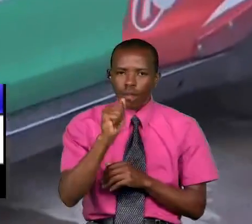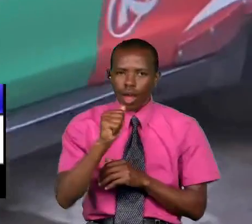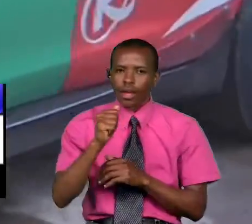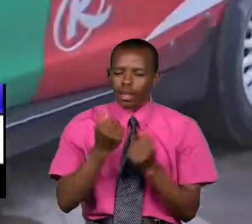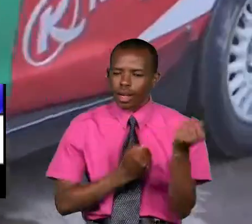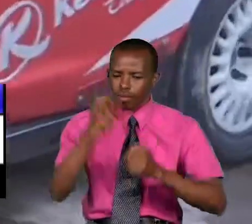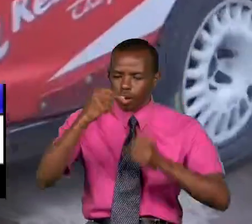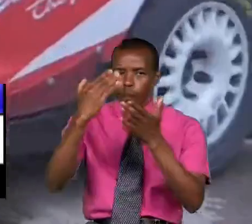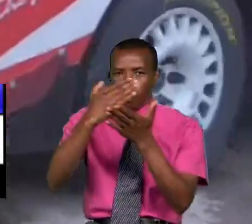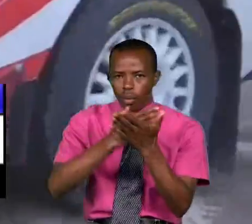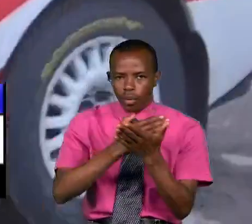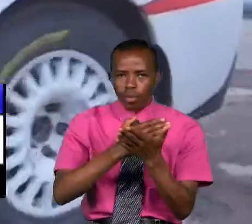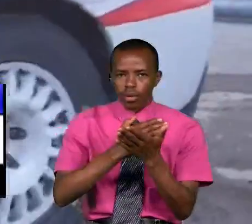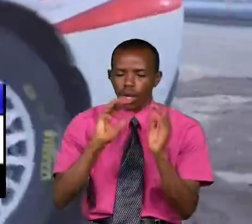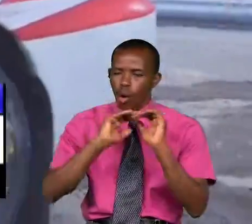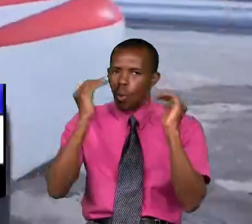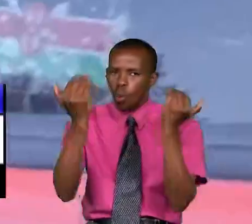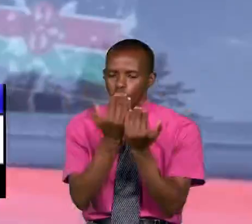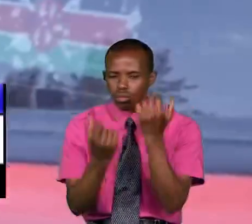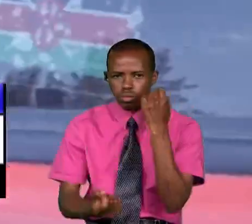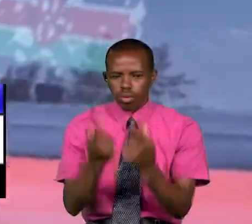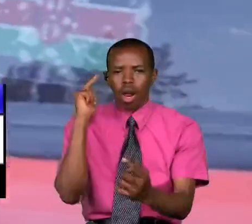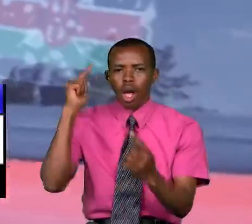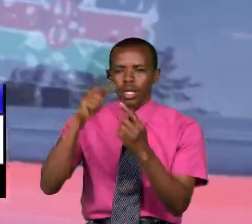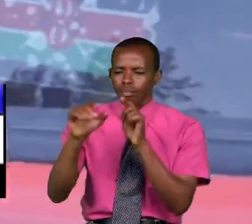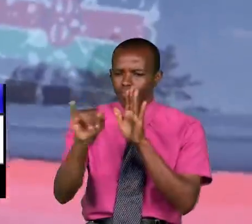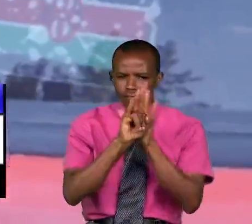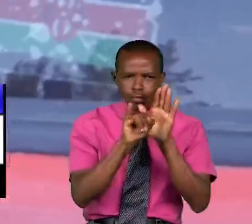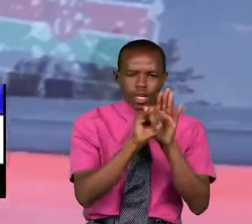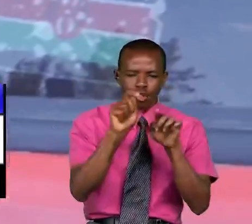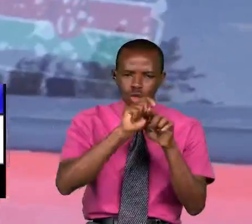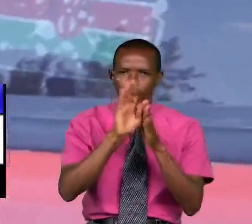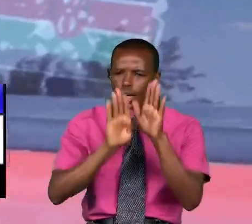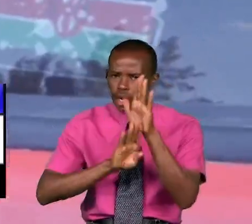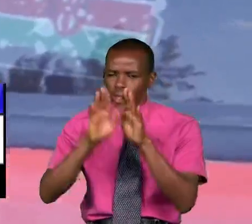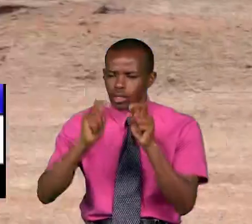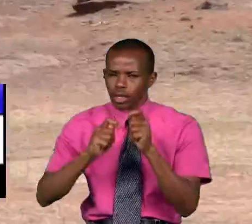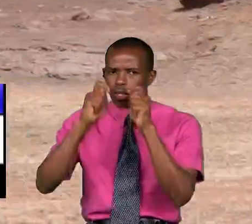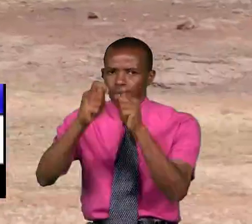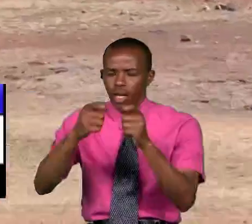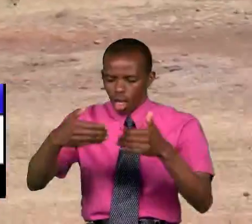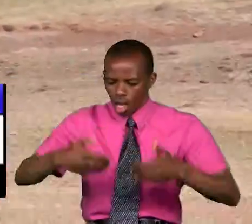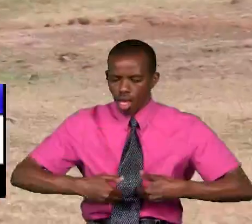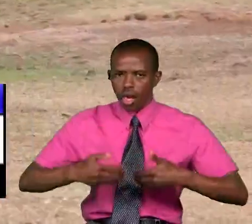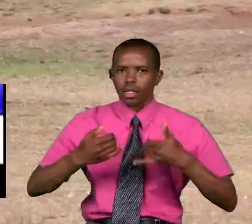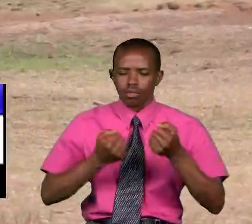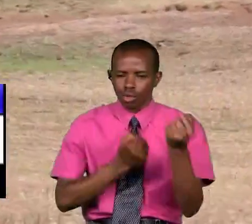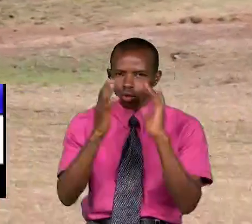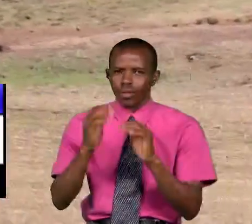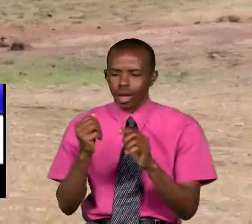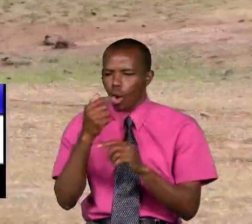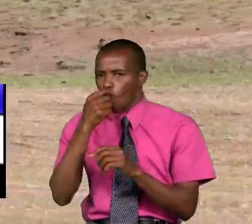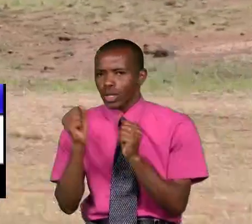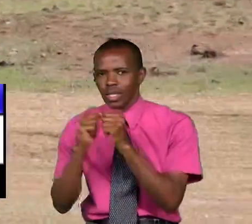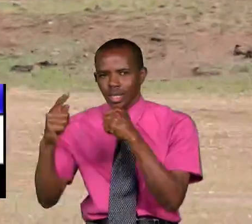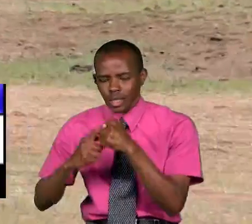Program is a global initiative that seeks to identify, train and develop talented young drivers between 17 to 26